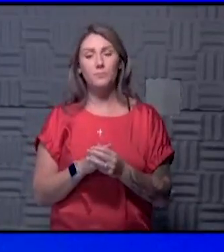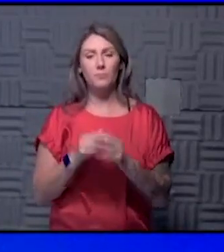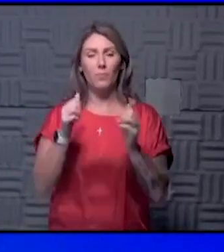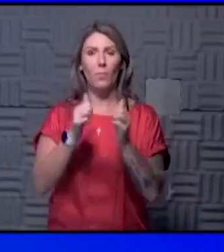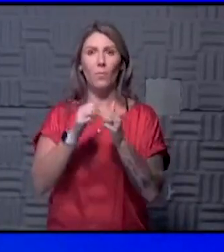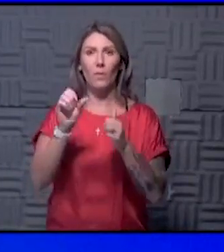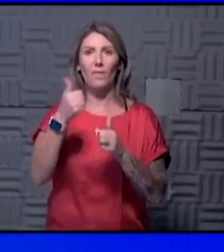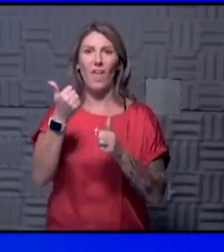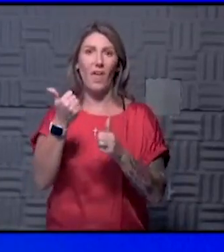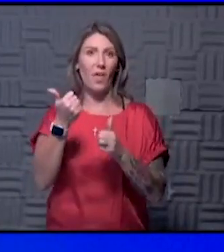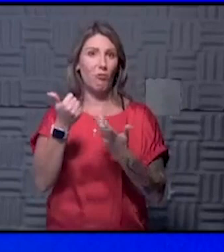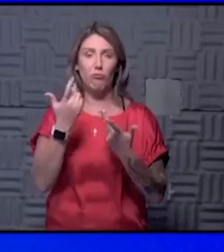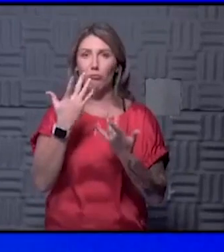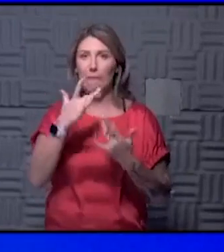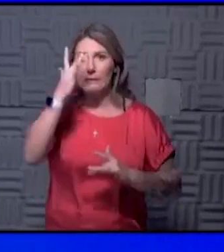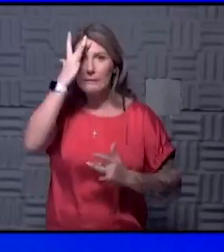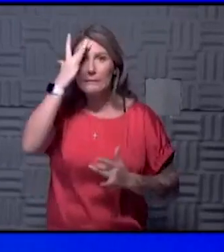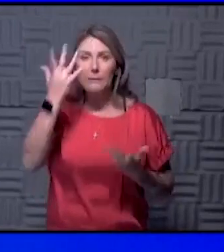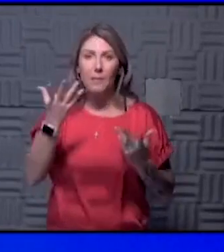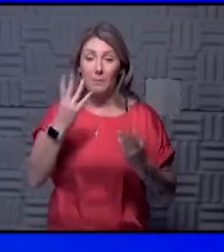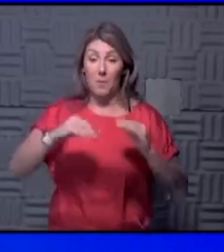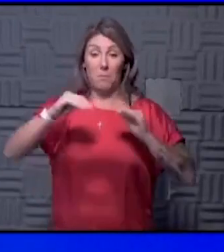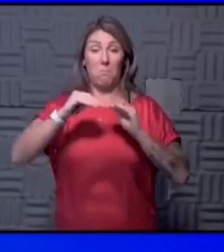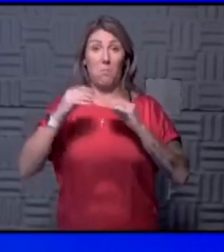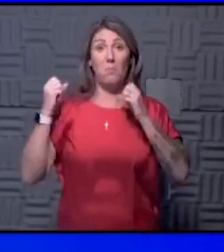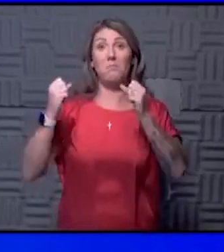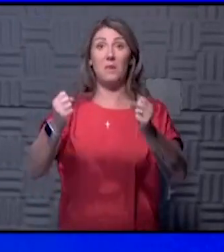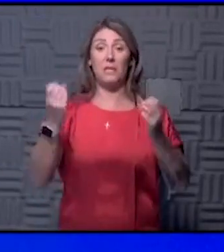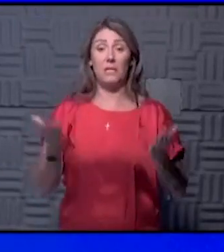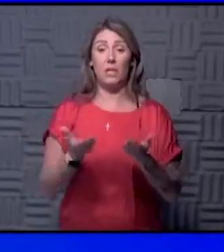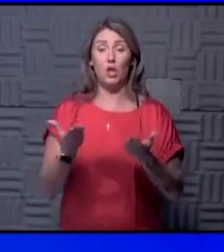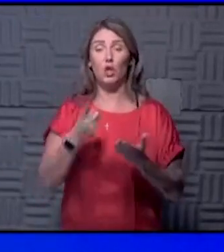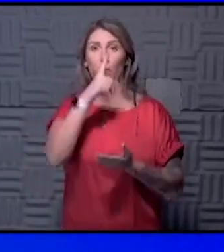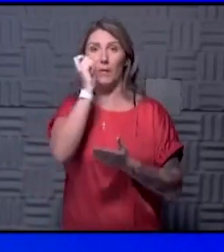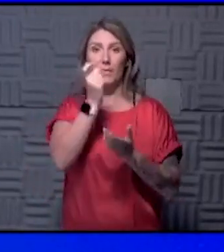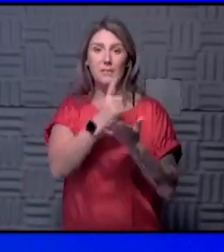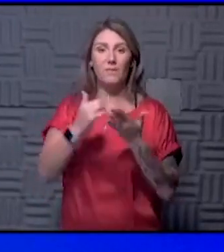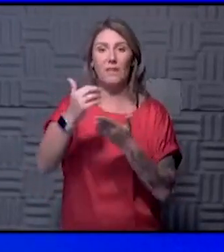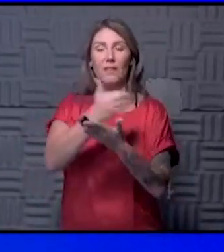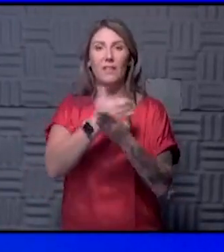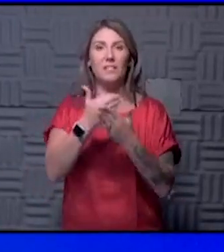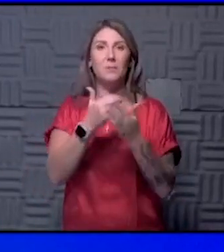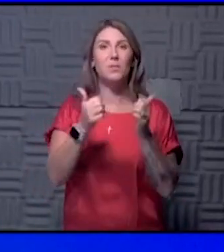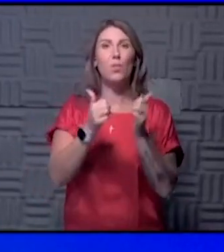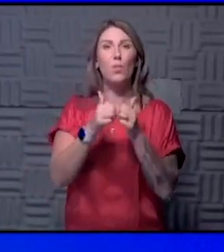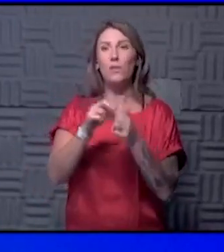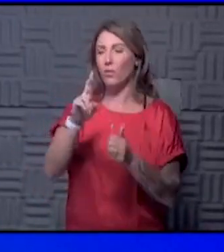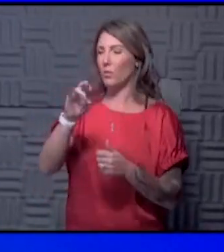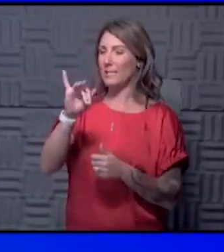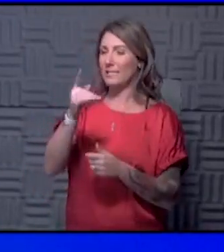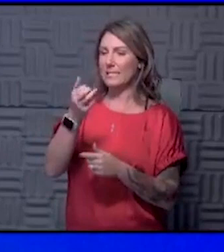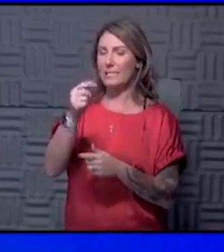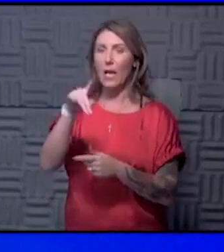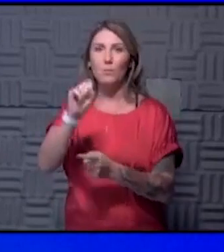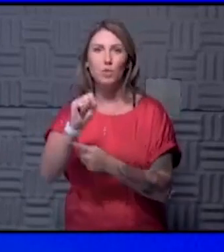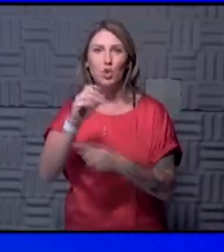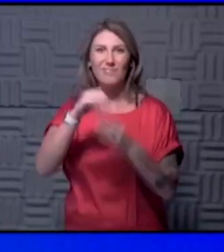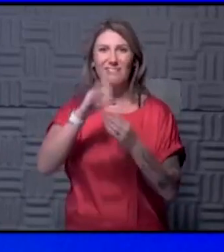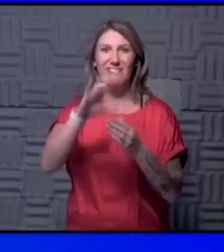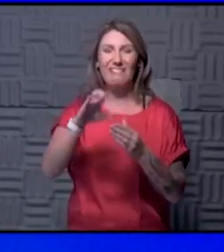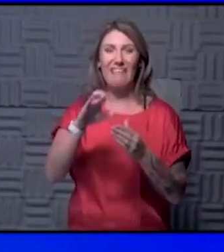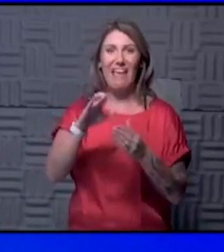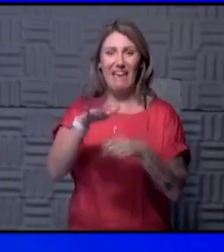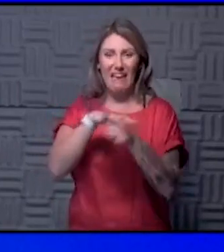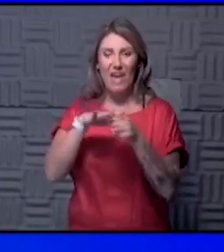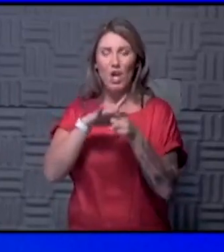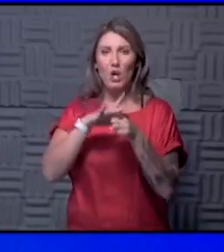with other viral illnesses. Maybe it is more prominent here because of the collection of receptors for the virus that is in that area, that